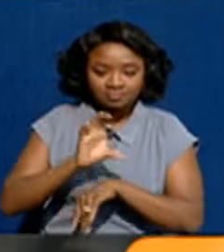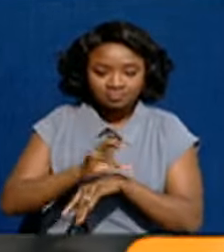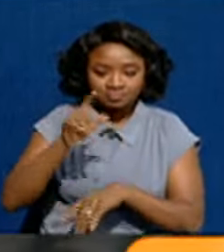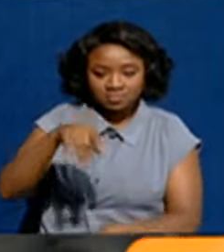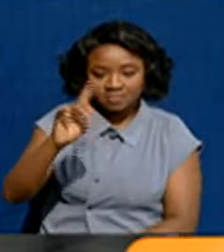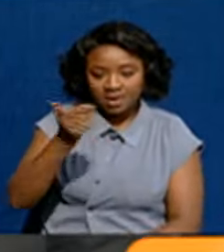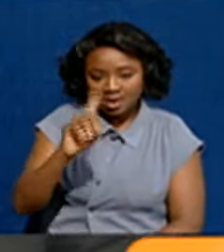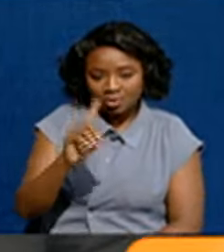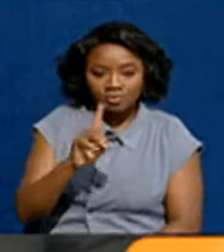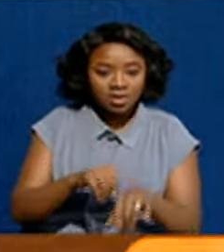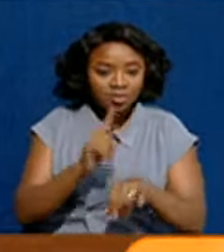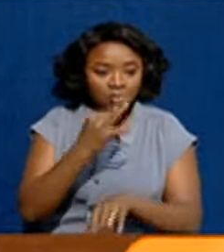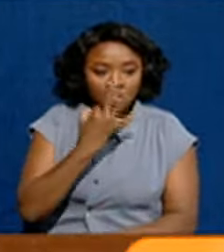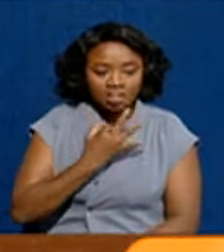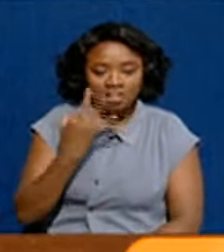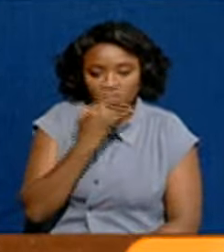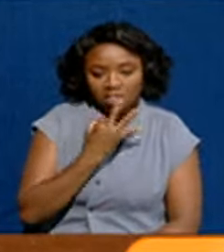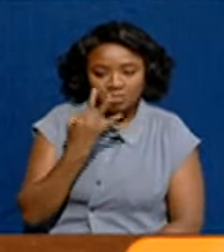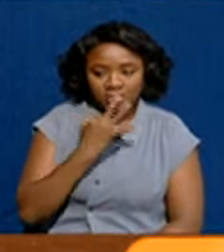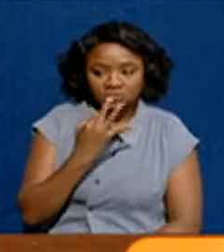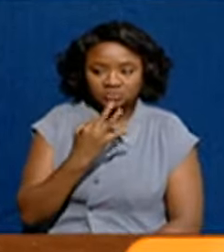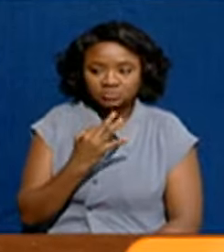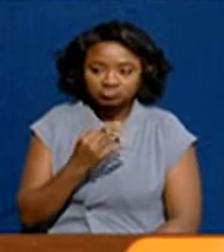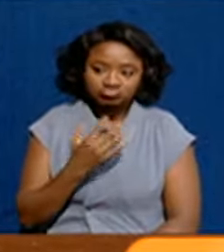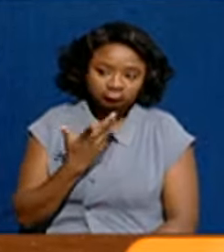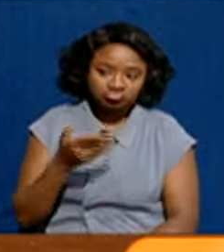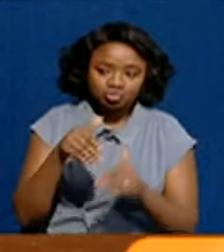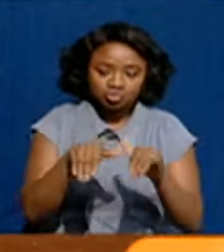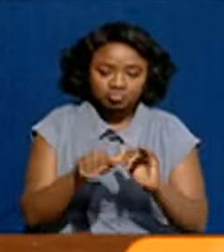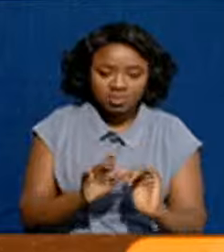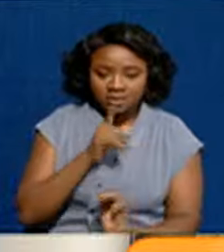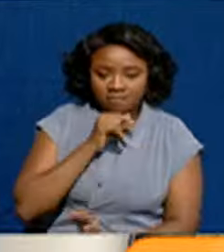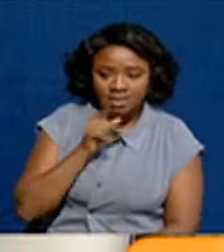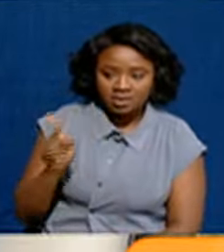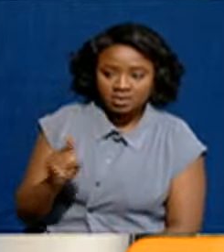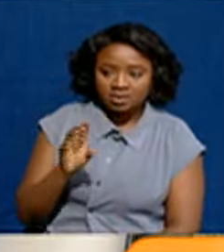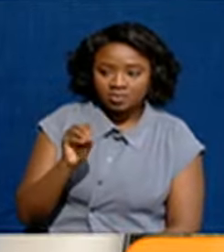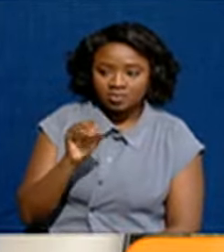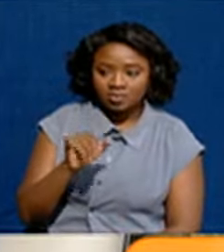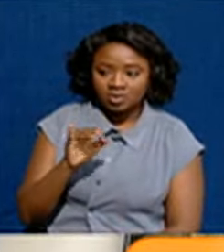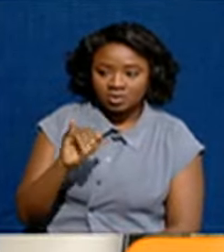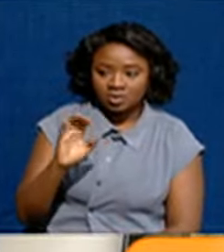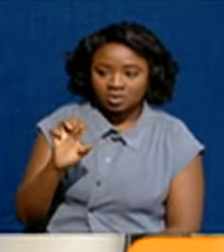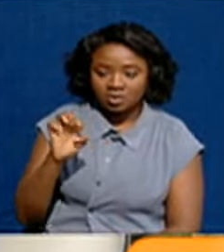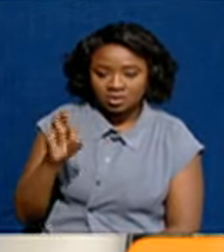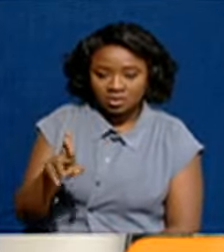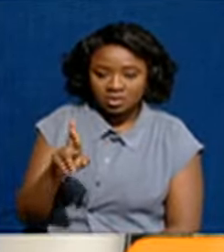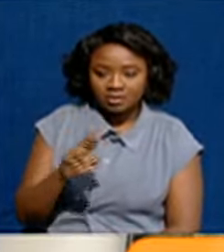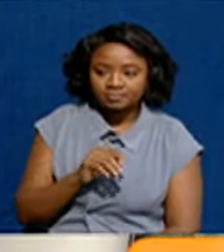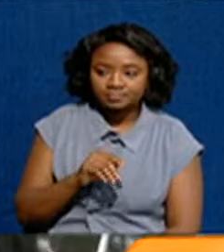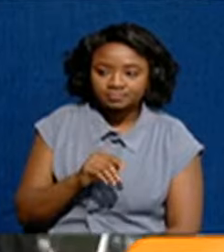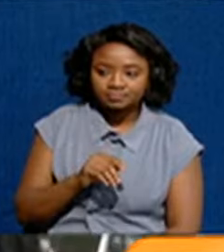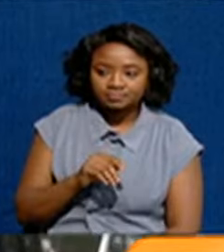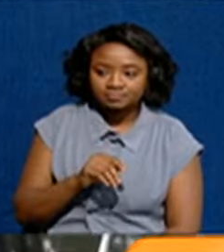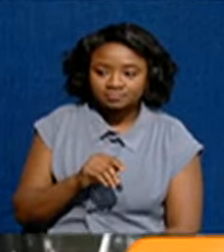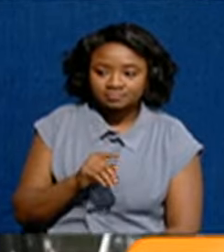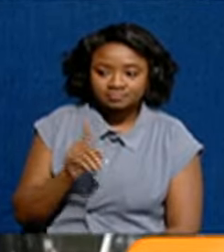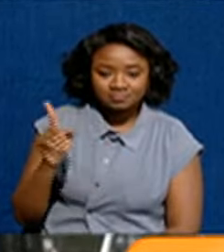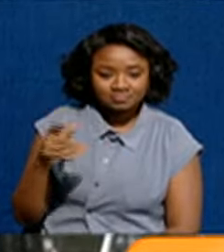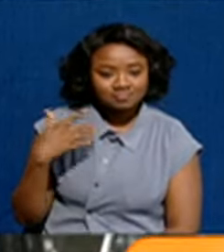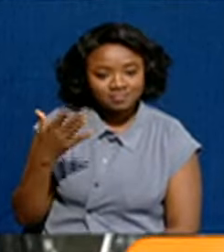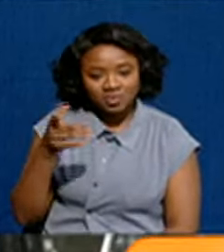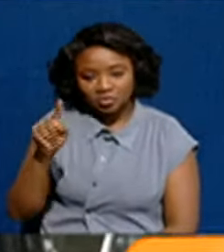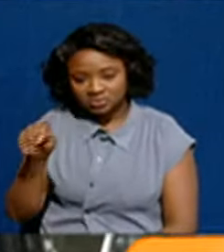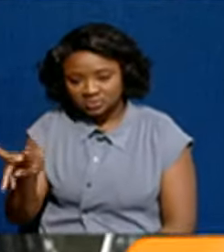Nairobi on Wednesday to bid farewell to Micheal Oyier, a veteran broadcast journalist who graced both the